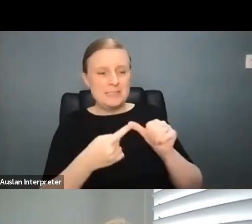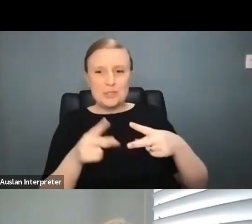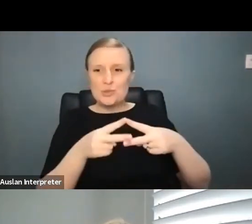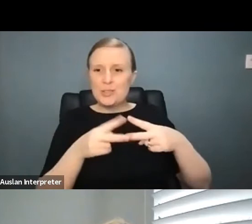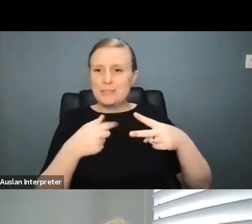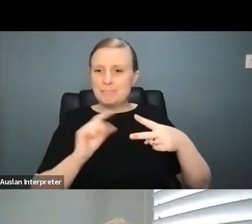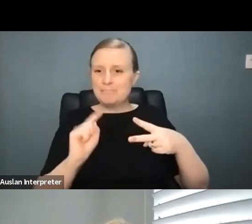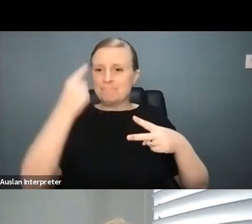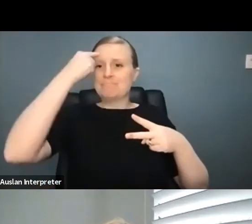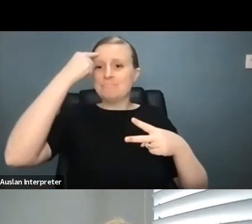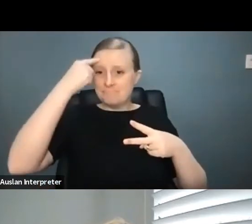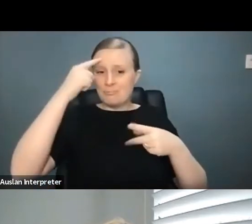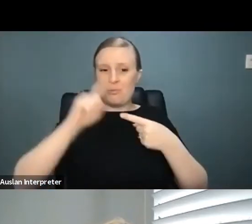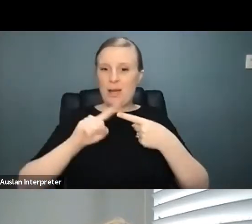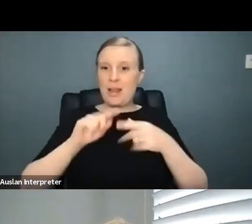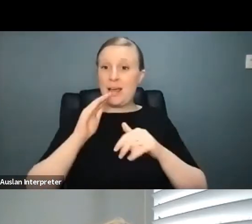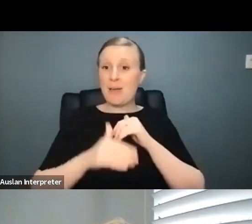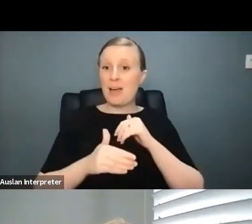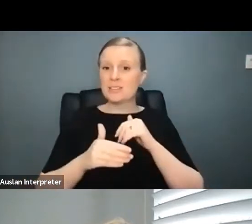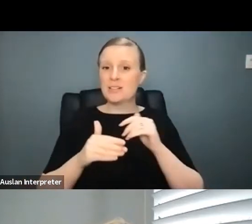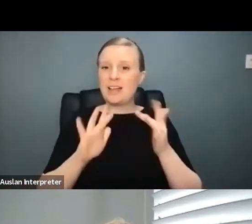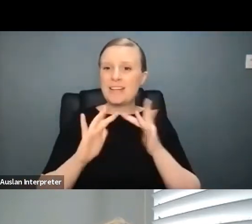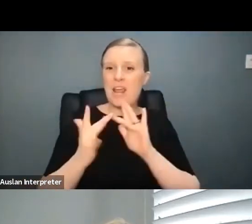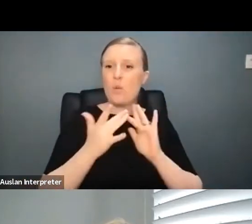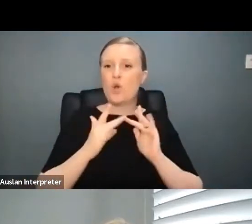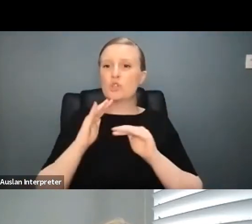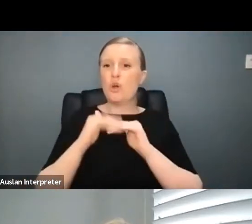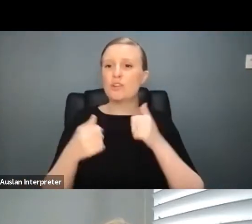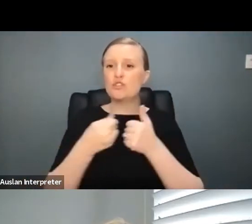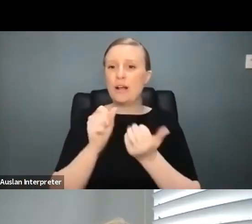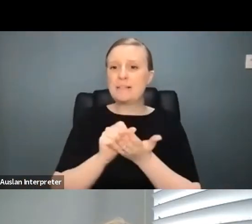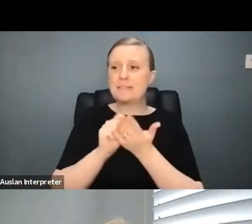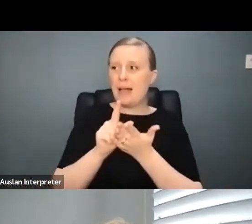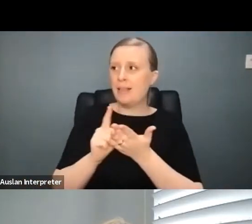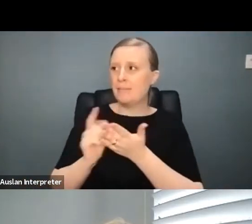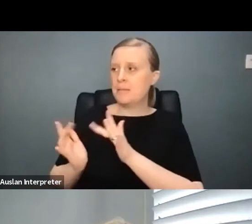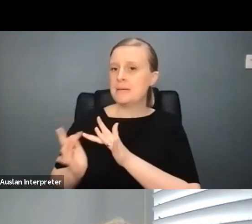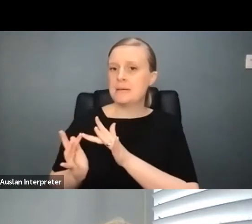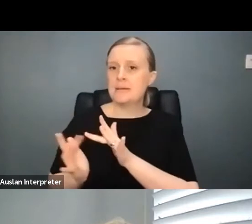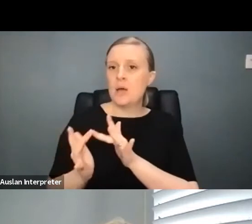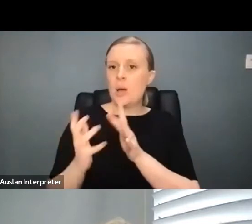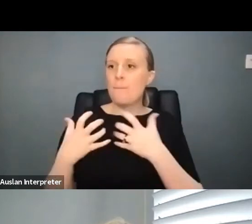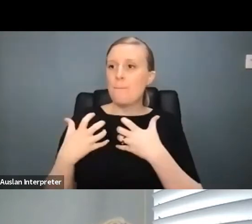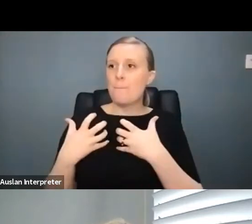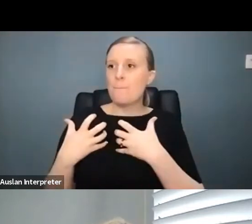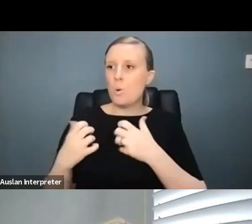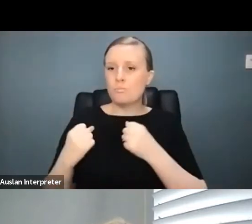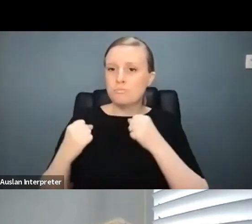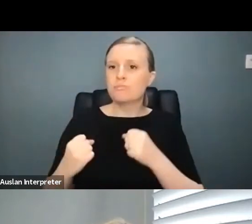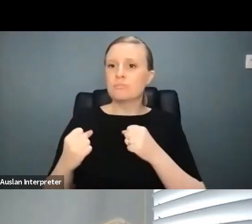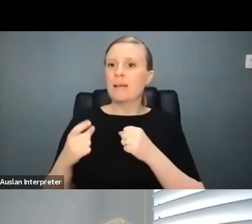of corralled and stabilized. And I think there's something there about, I don't know, the resilience of user networks and the wisdom